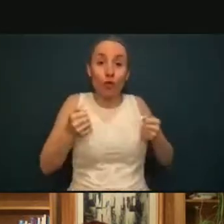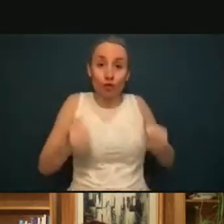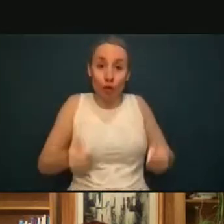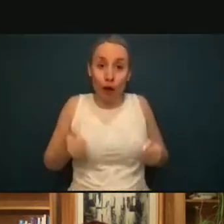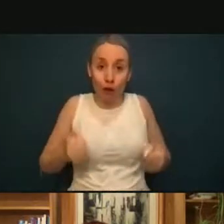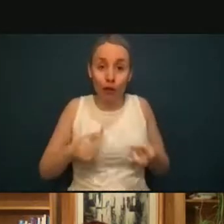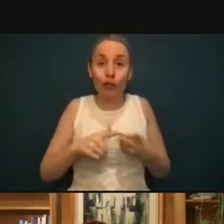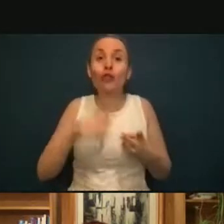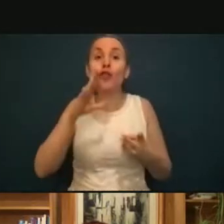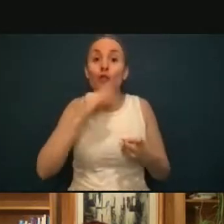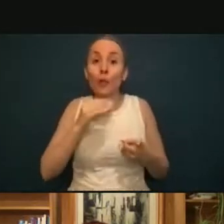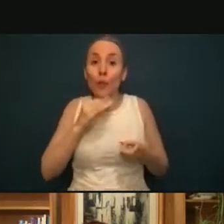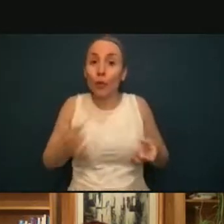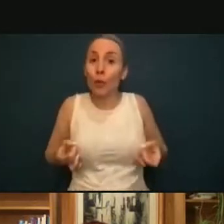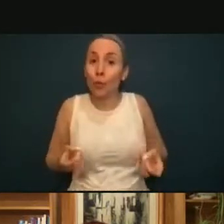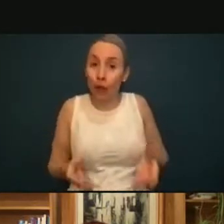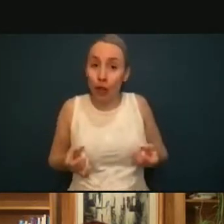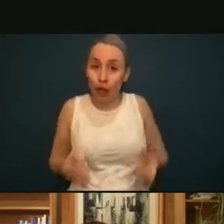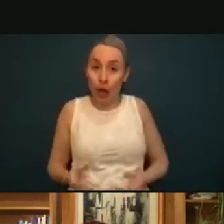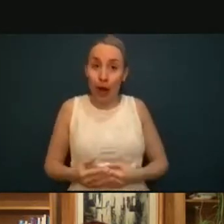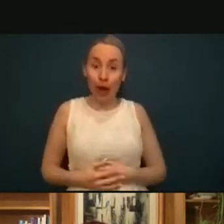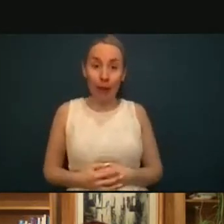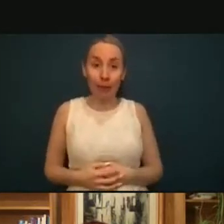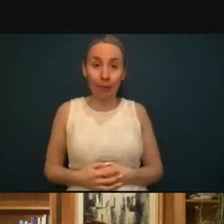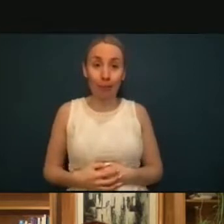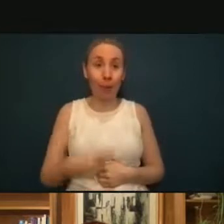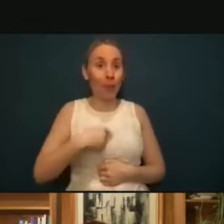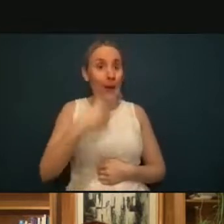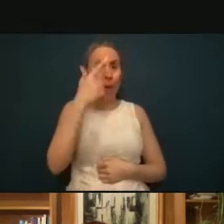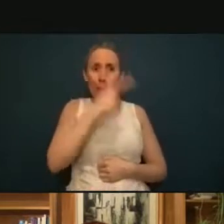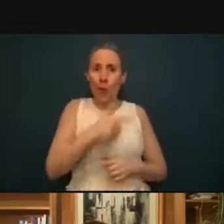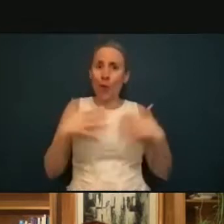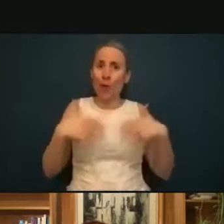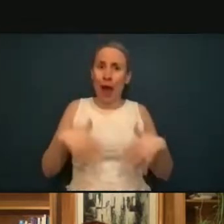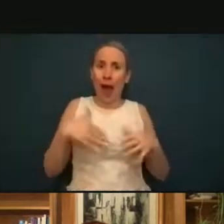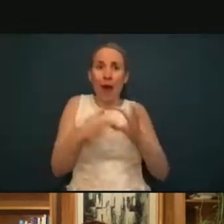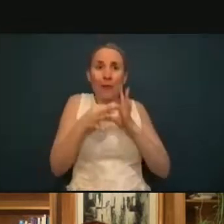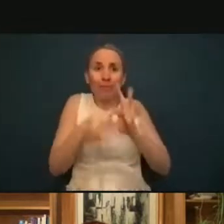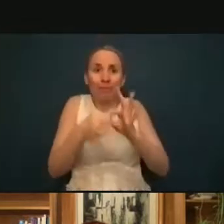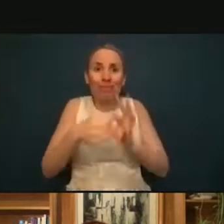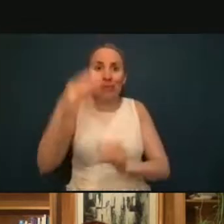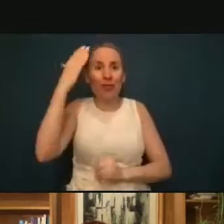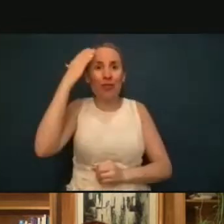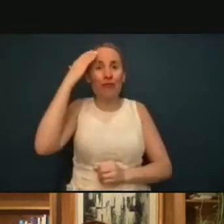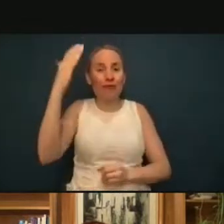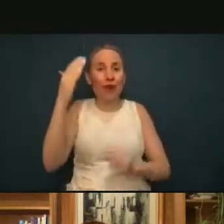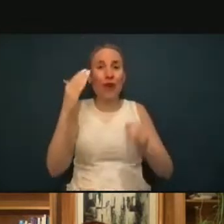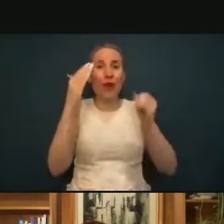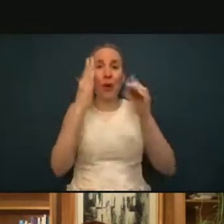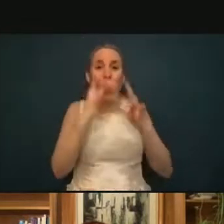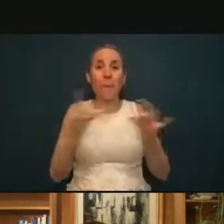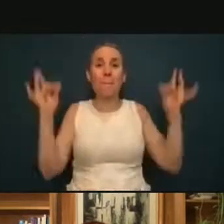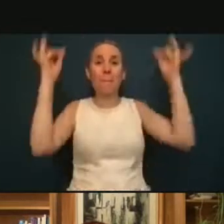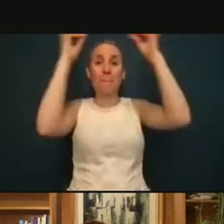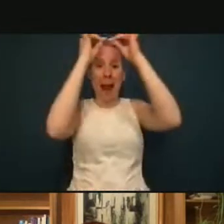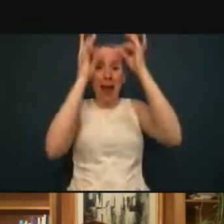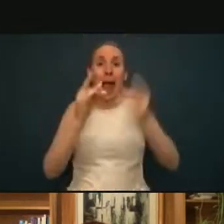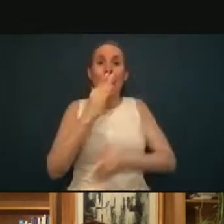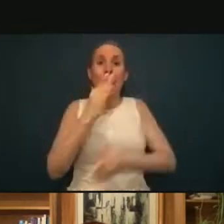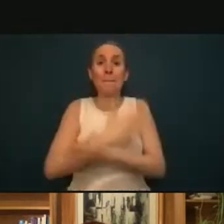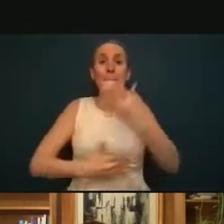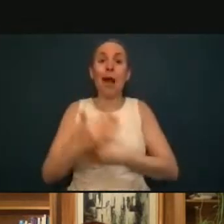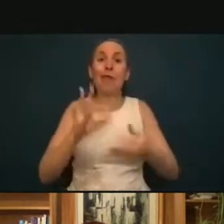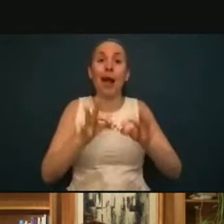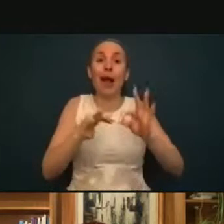and I was very lucky to have worked with the Royal Ballet for the Paralympic homecoming ceremony. And I've